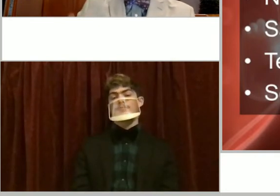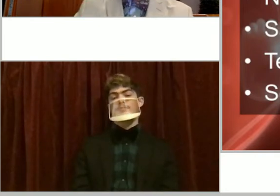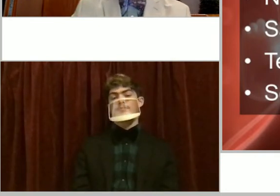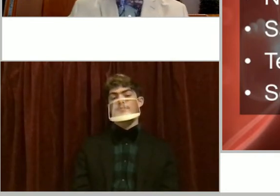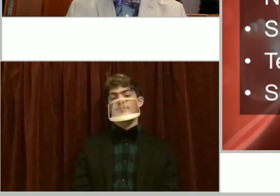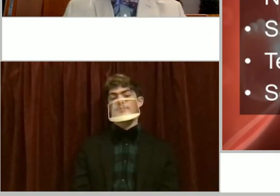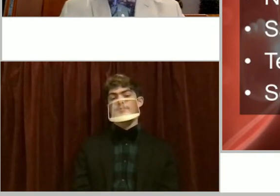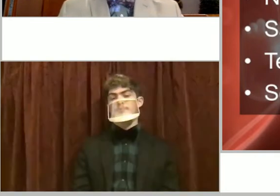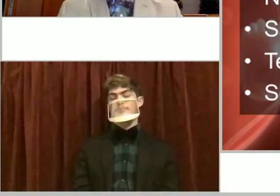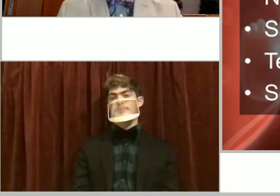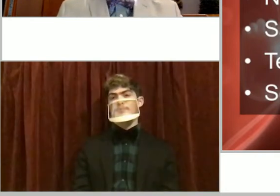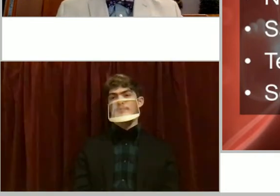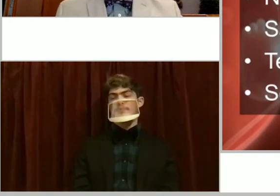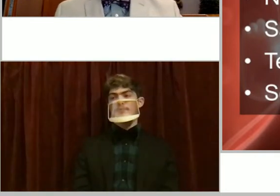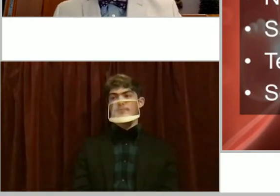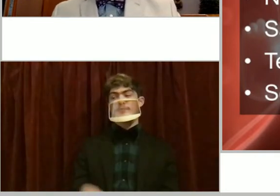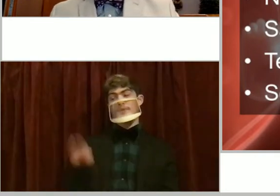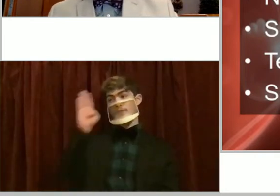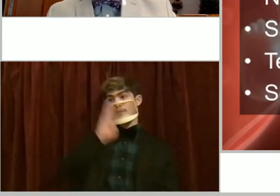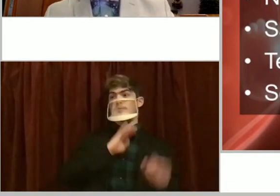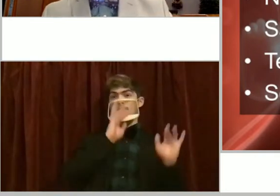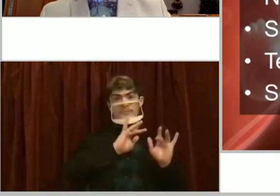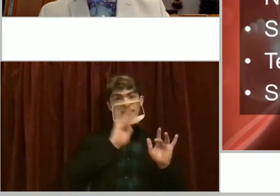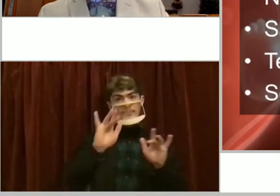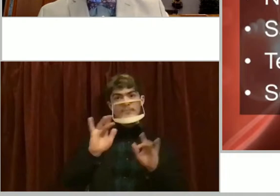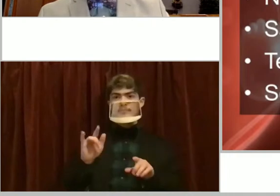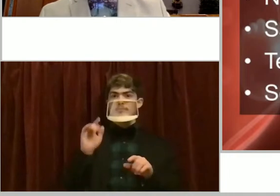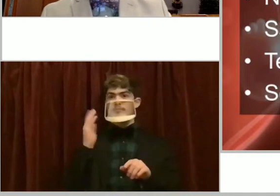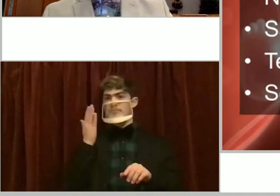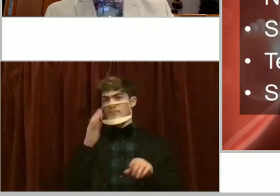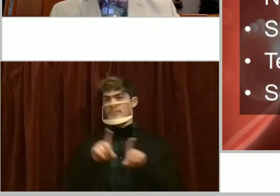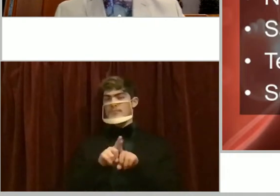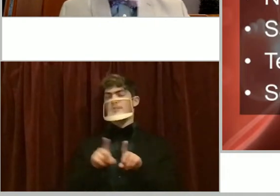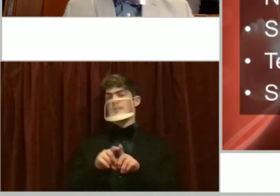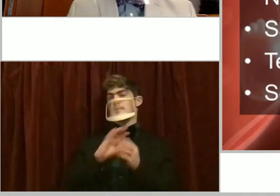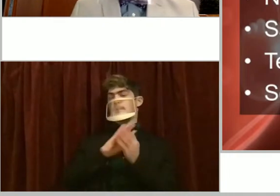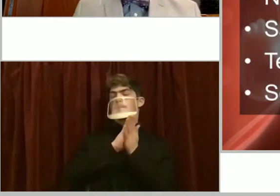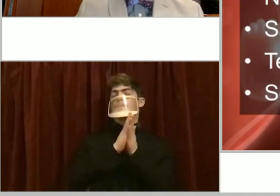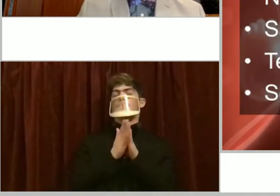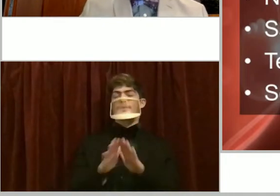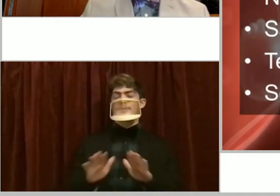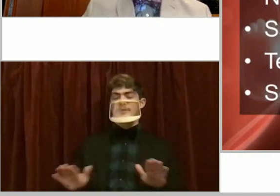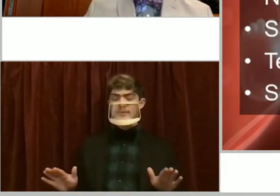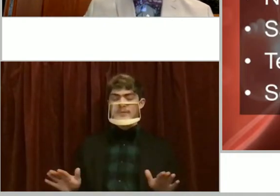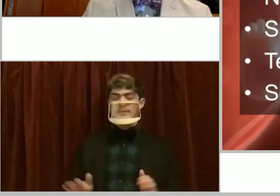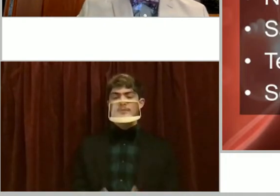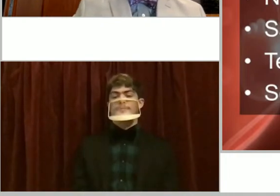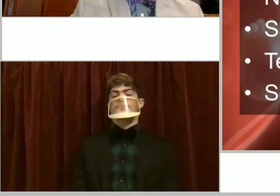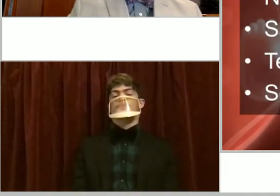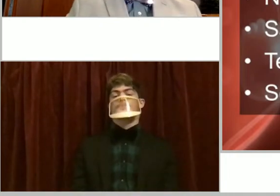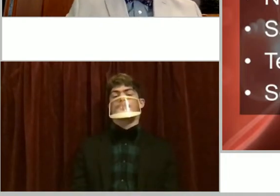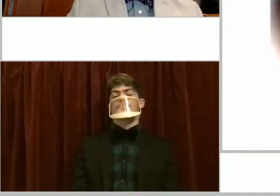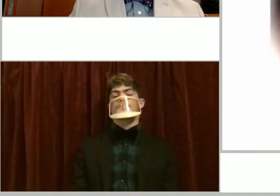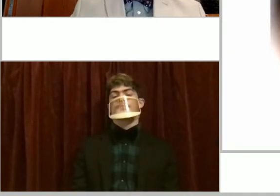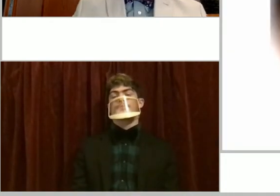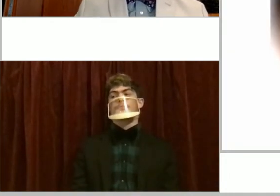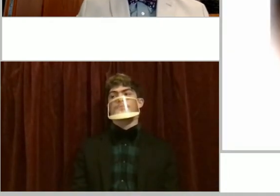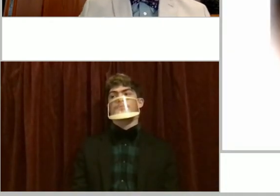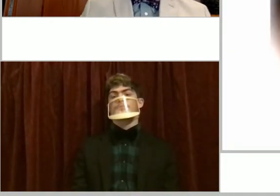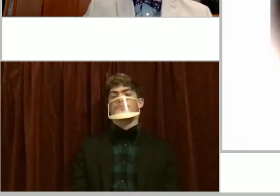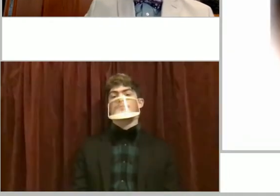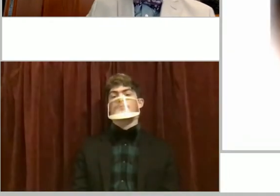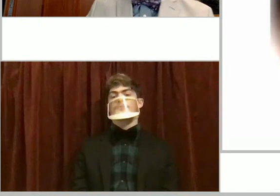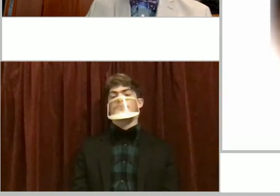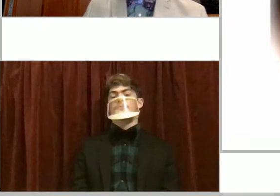that's offered through Jesus Christ, as we will continue to explore in today's lesson. We